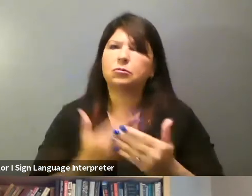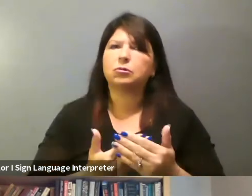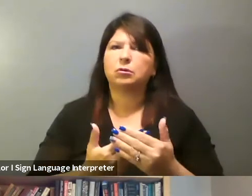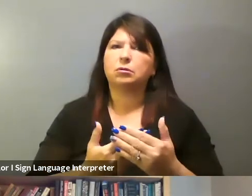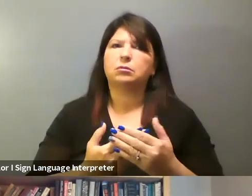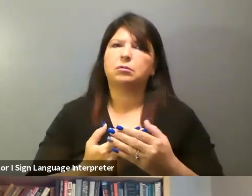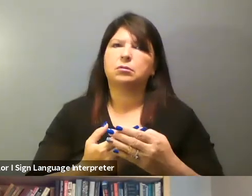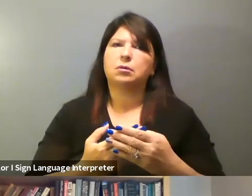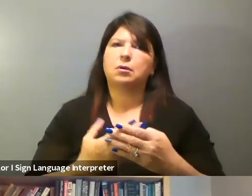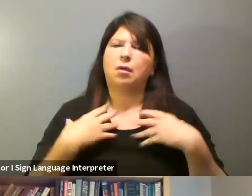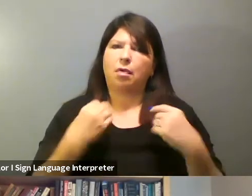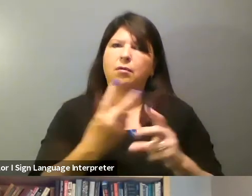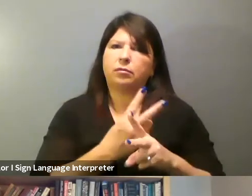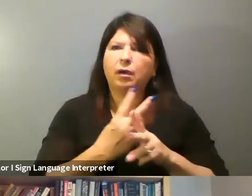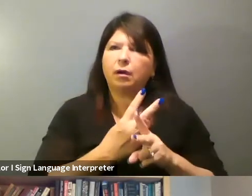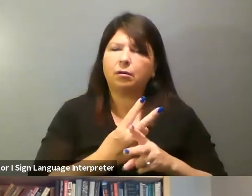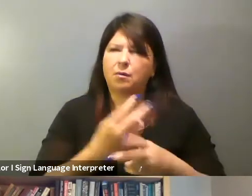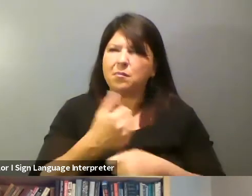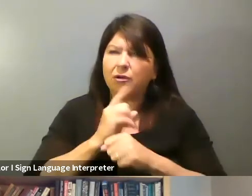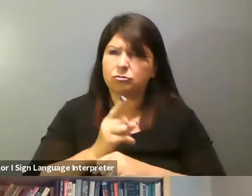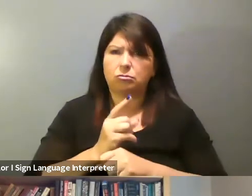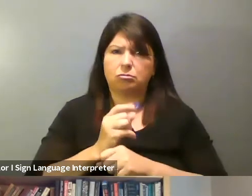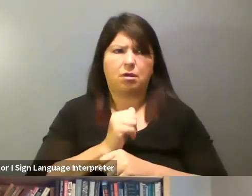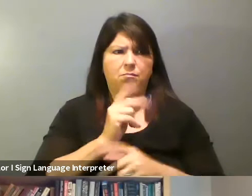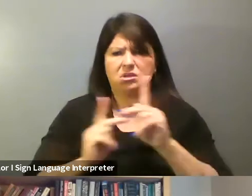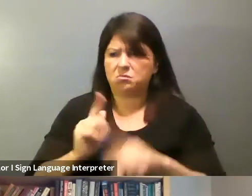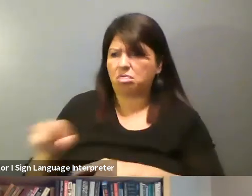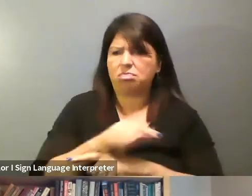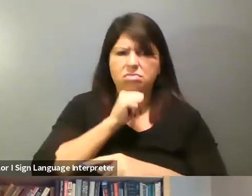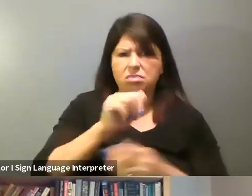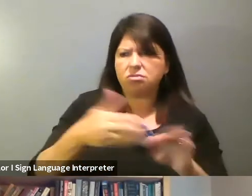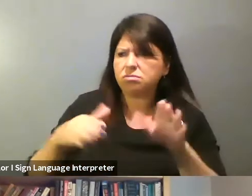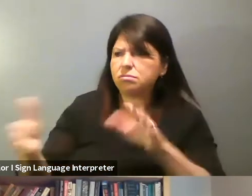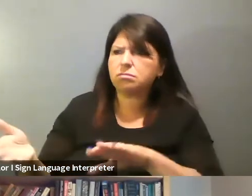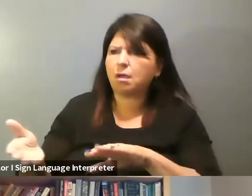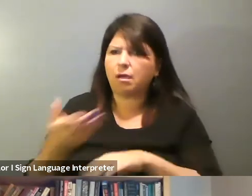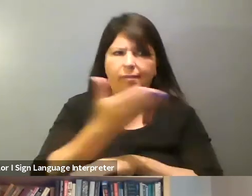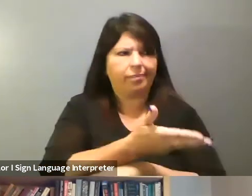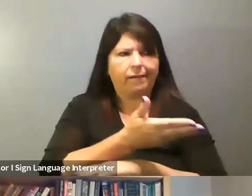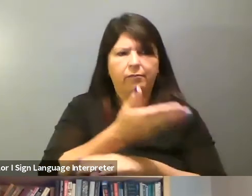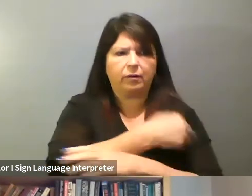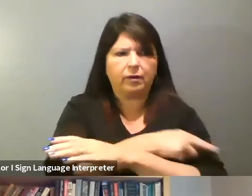table, because we're having a lot of deaths from the community. 72-hour wait in the